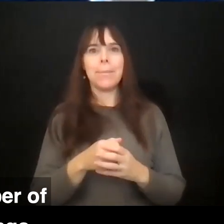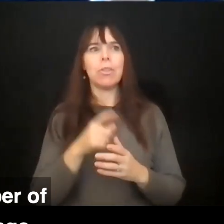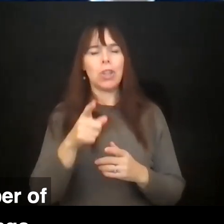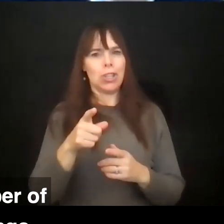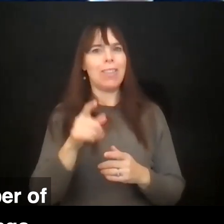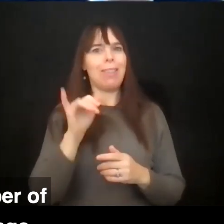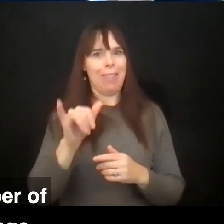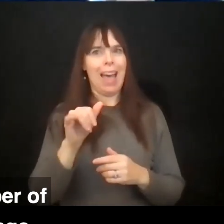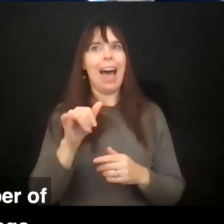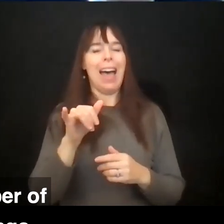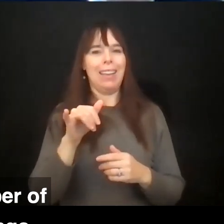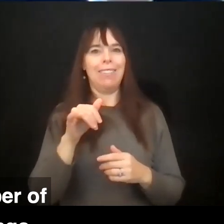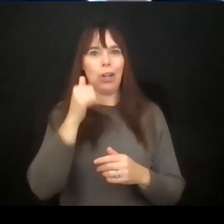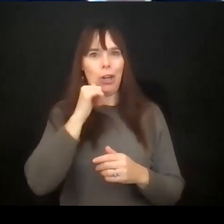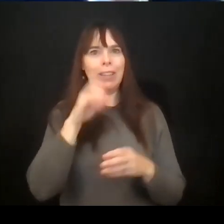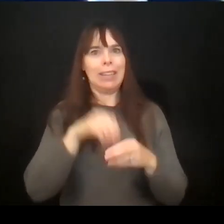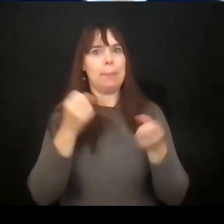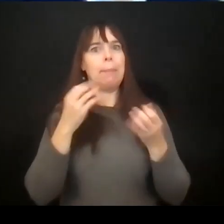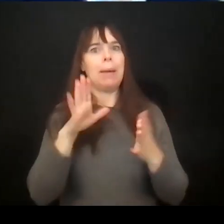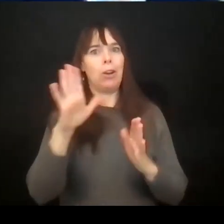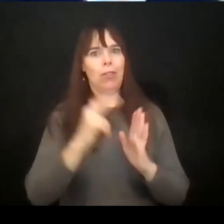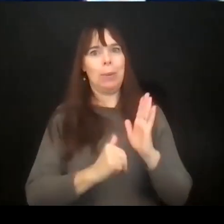of Mary Cassatt's paintings.